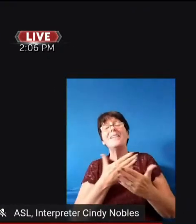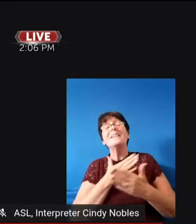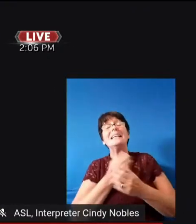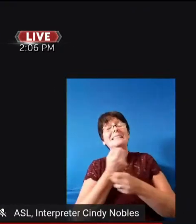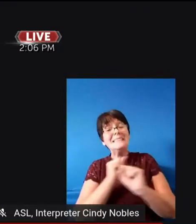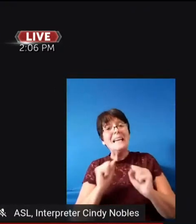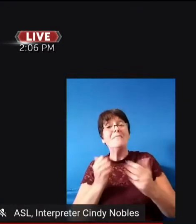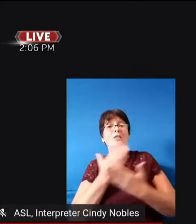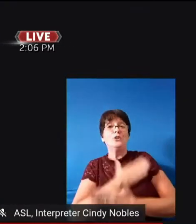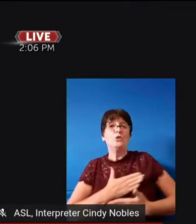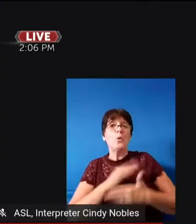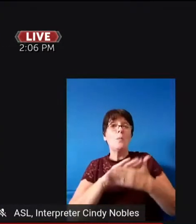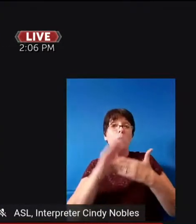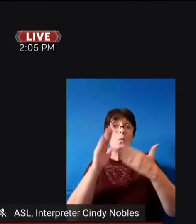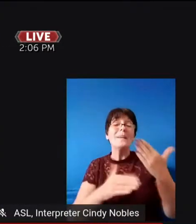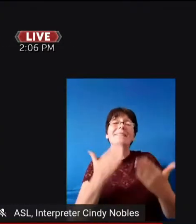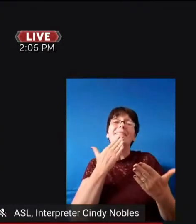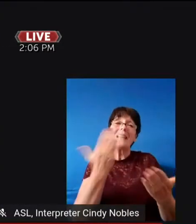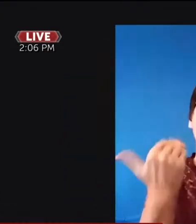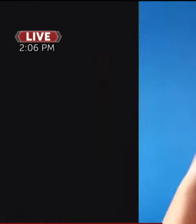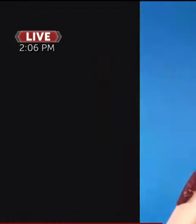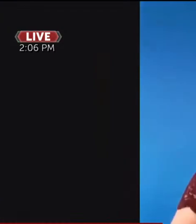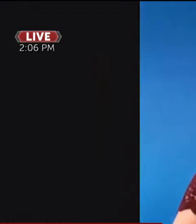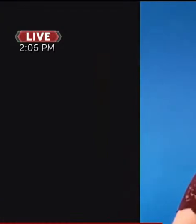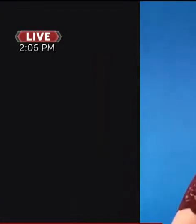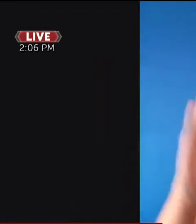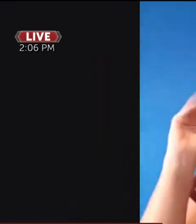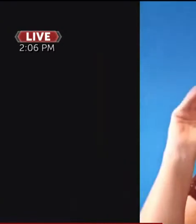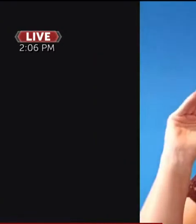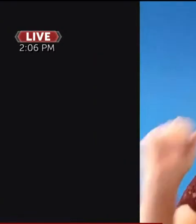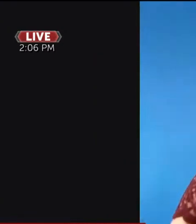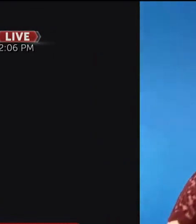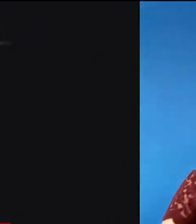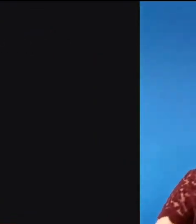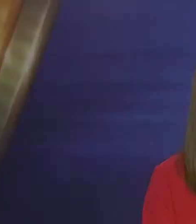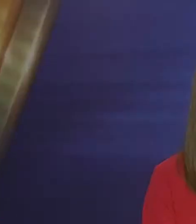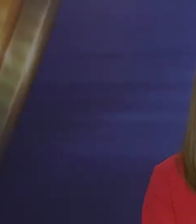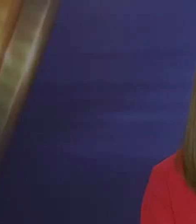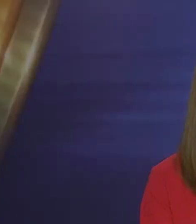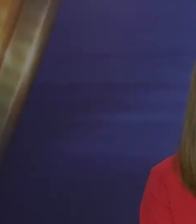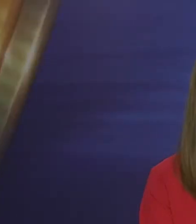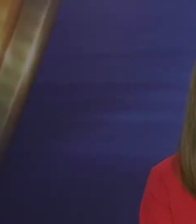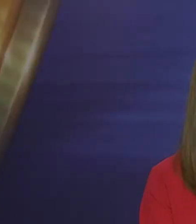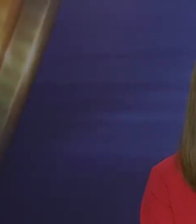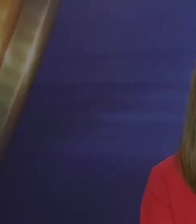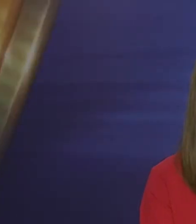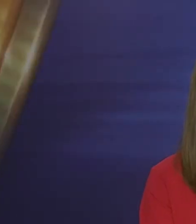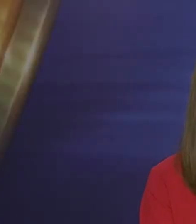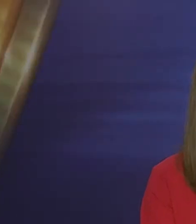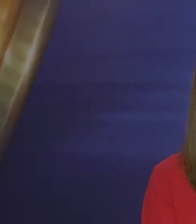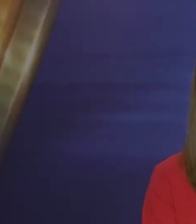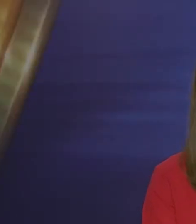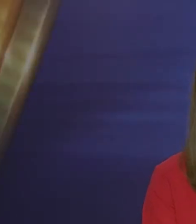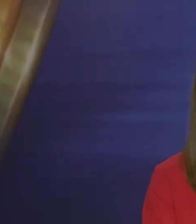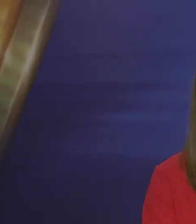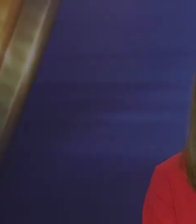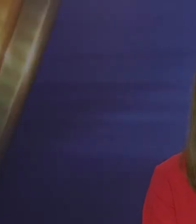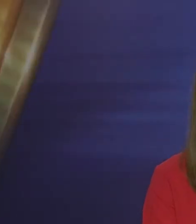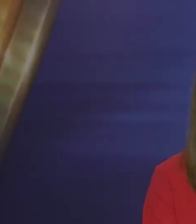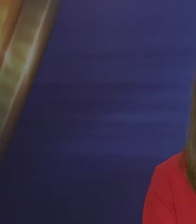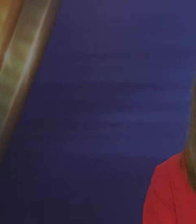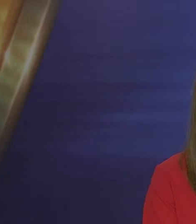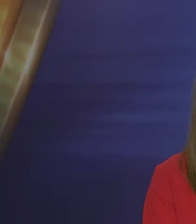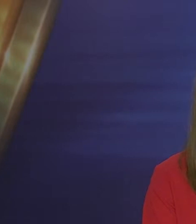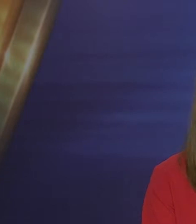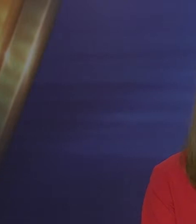enjoyable weekend. Thank you again. Okay, Dr. Mark Ghaly sharing what he calls early worry signs linked to COVID-19.